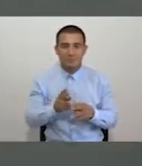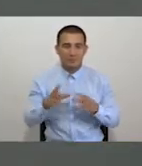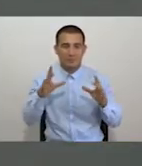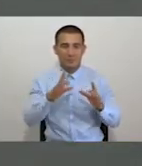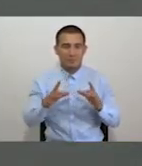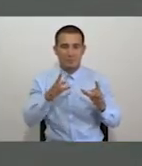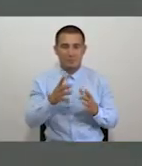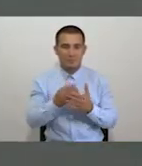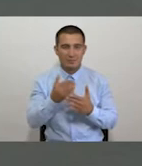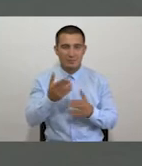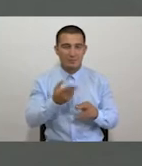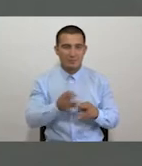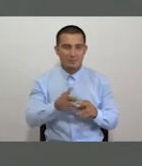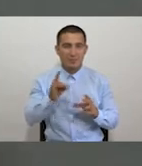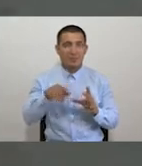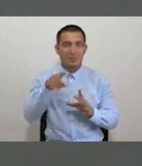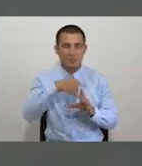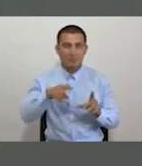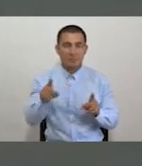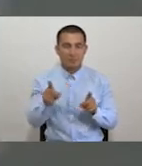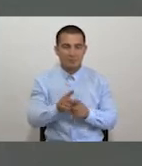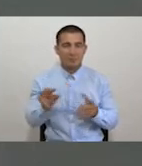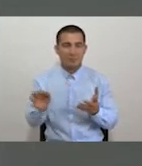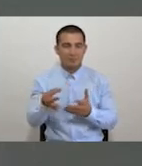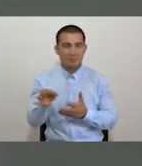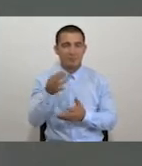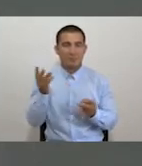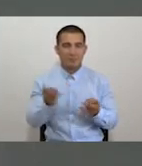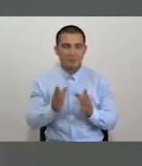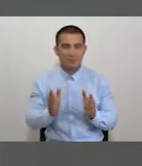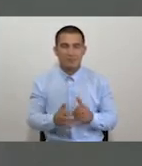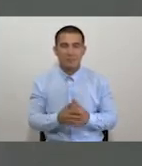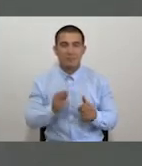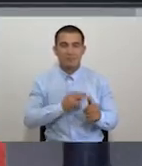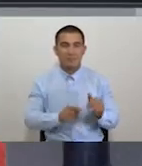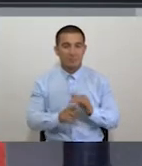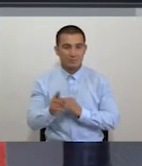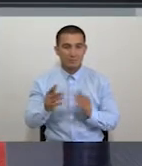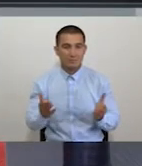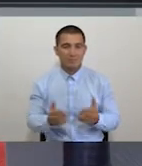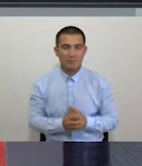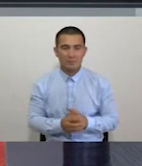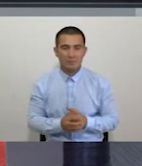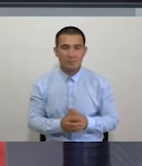ham aylanasiga tikib chiqishga to'g'ri keladi. Xo'p, ishni boshlaymiz.